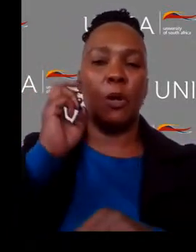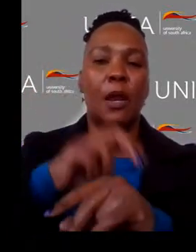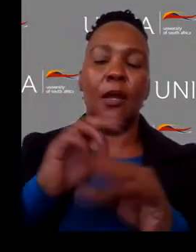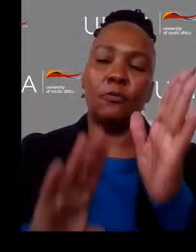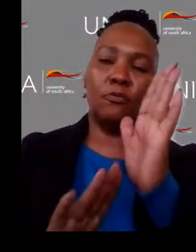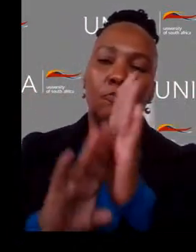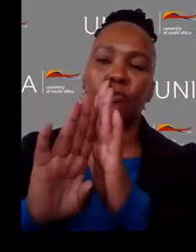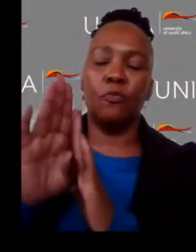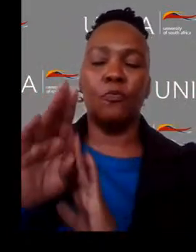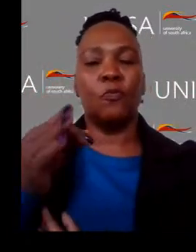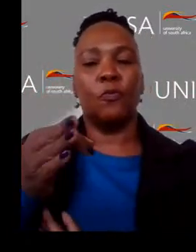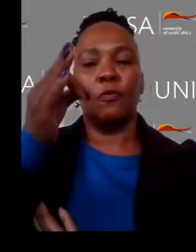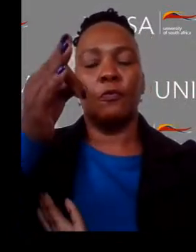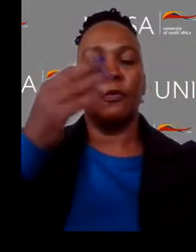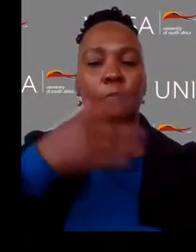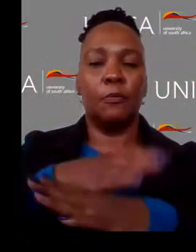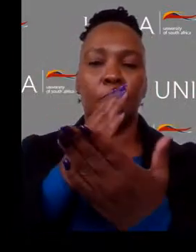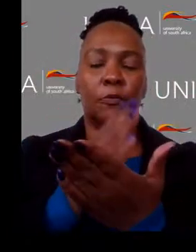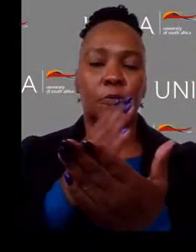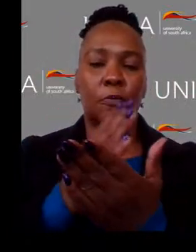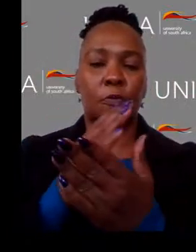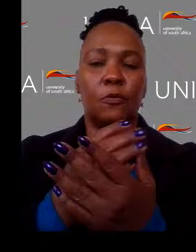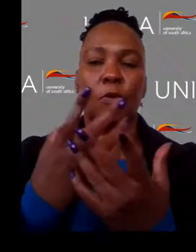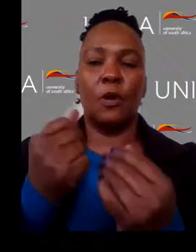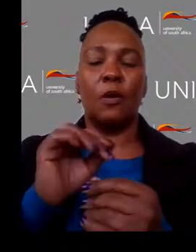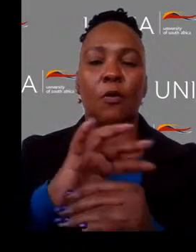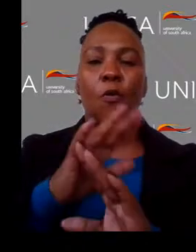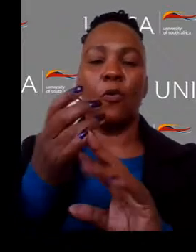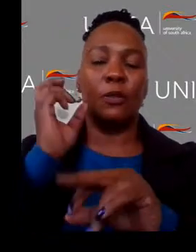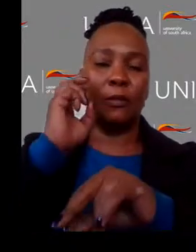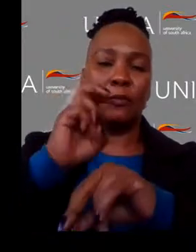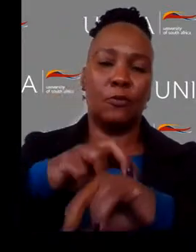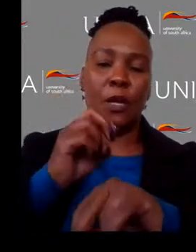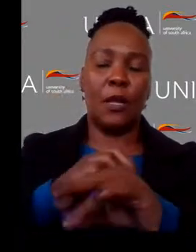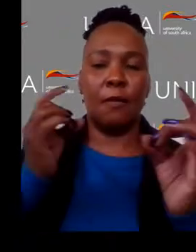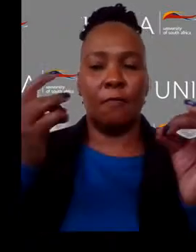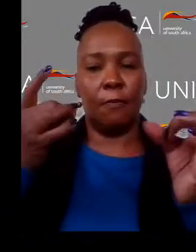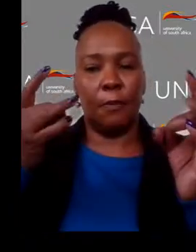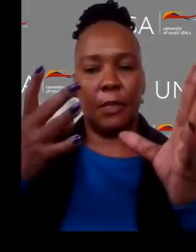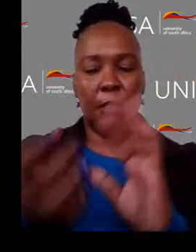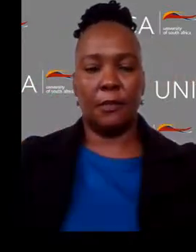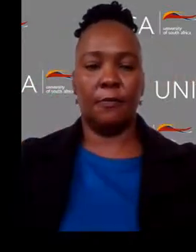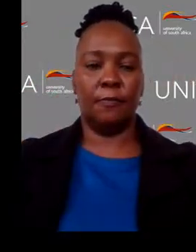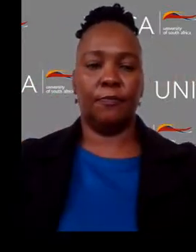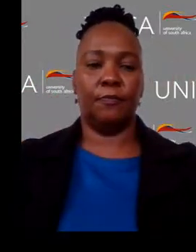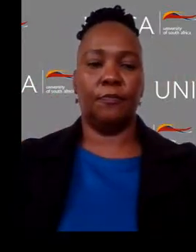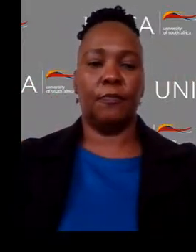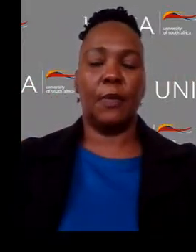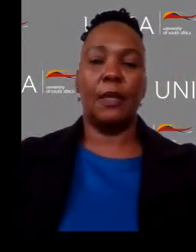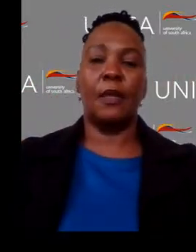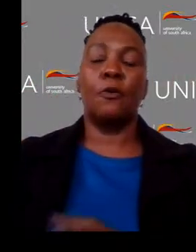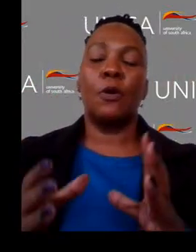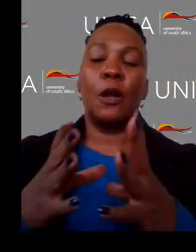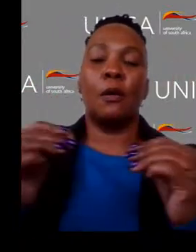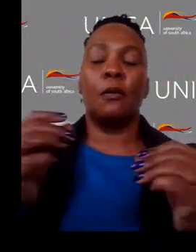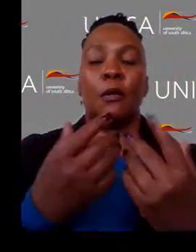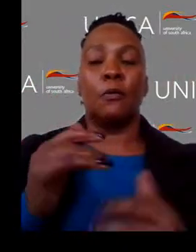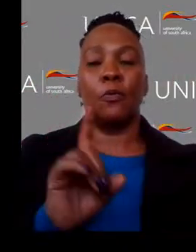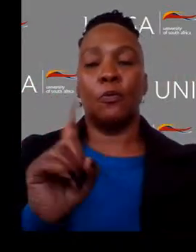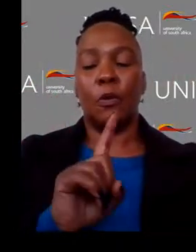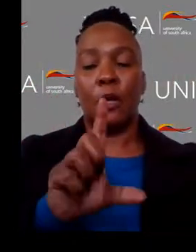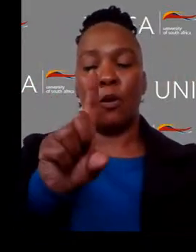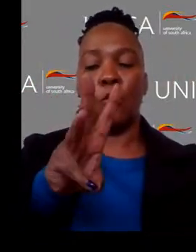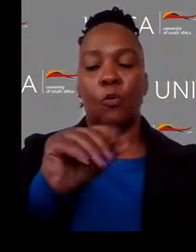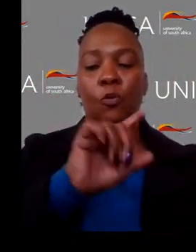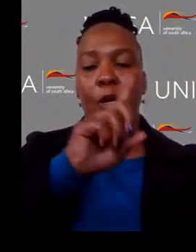future, so make sure that you've got all the required information. So we're going to end off this session with Lwazi,